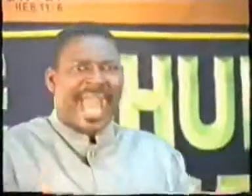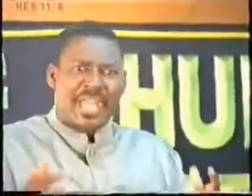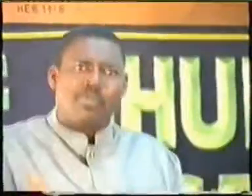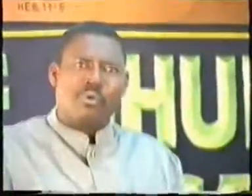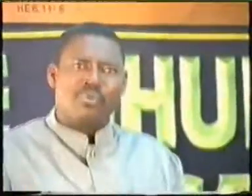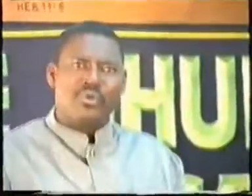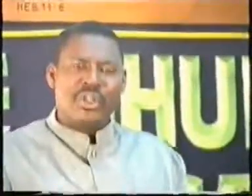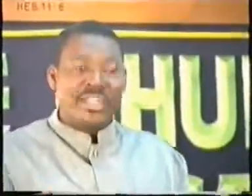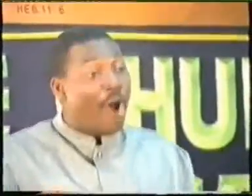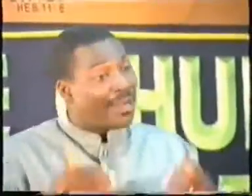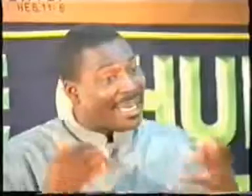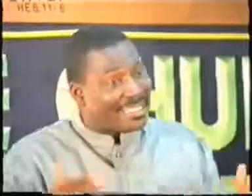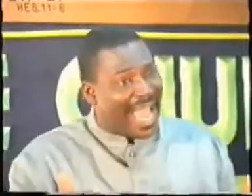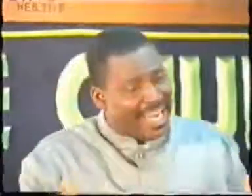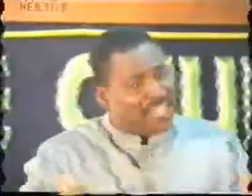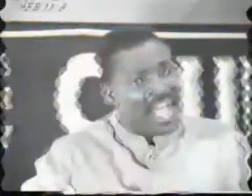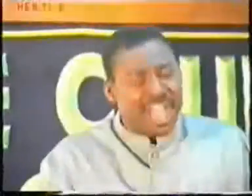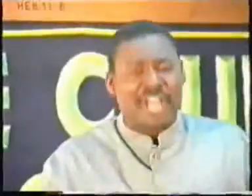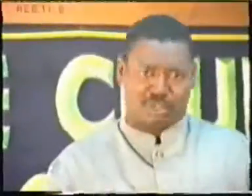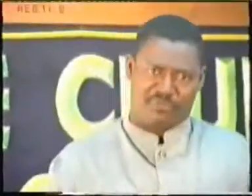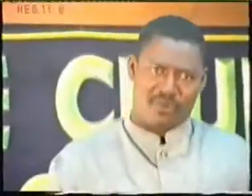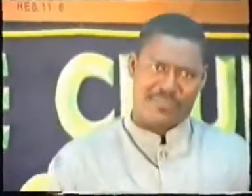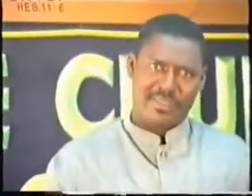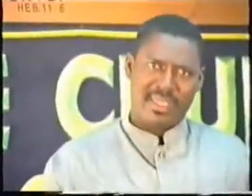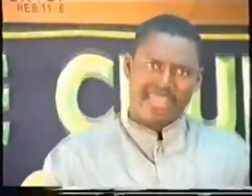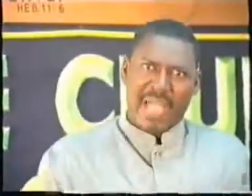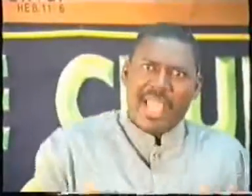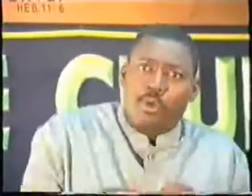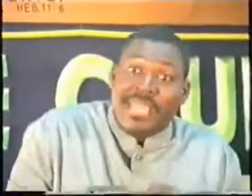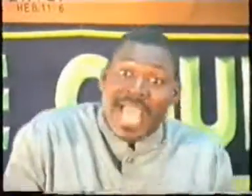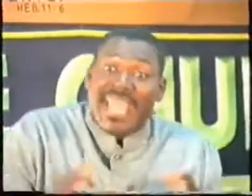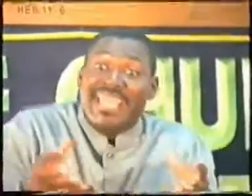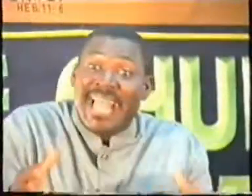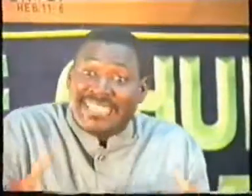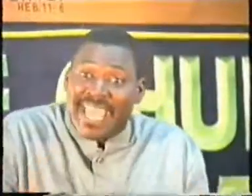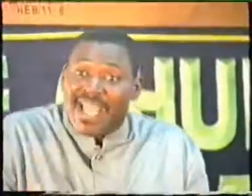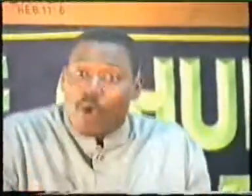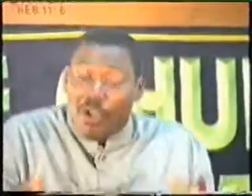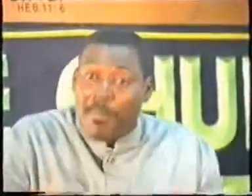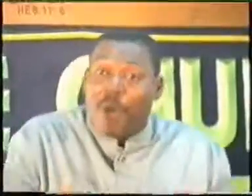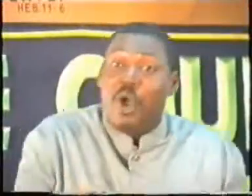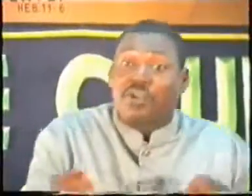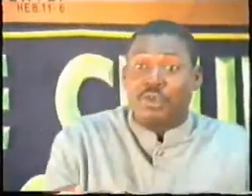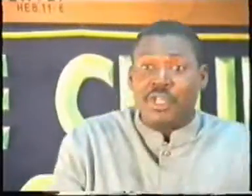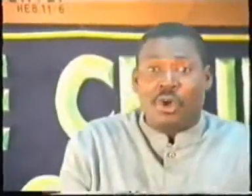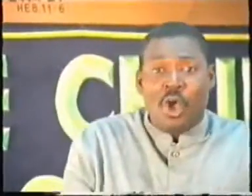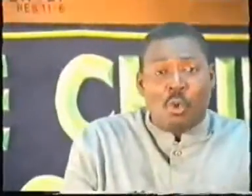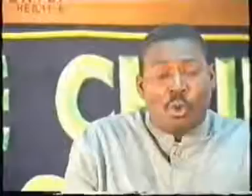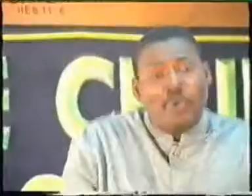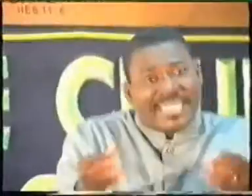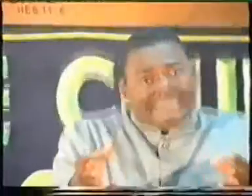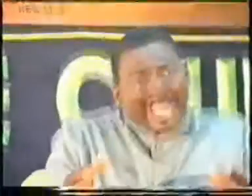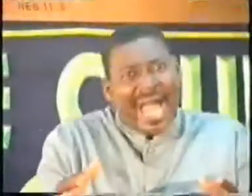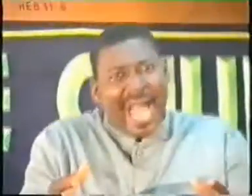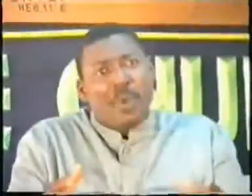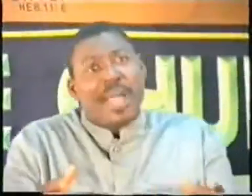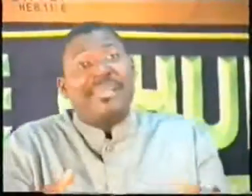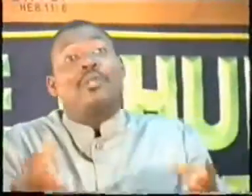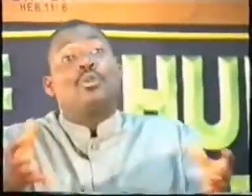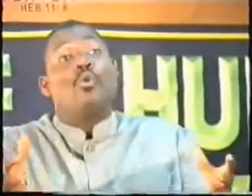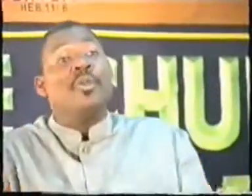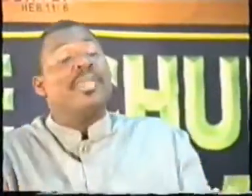begyina animu na okasa e de chere ne a christofor ema ye hunu hia ehia se onipa wo ye o christoni no wudi usika